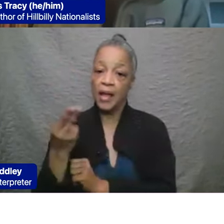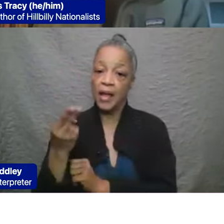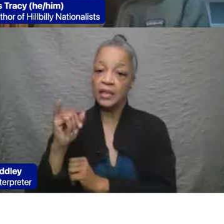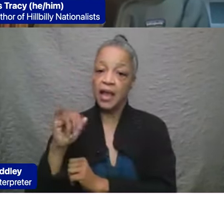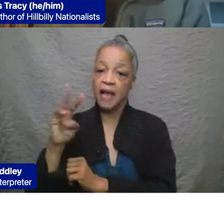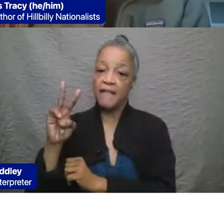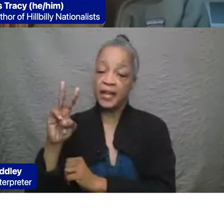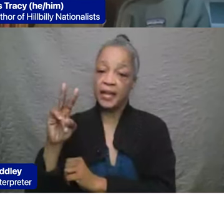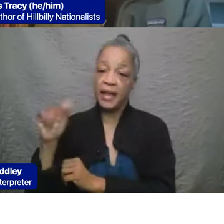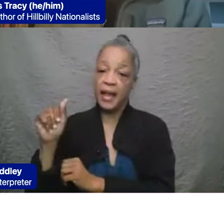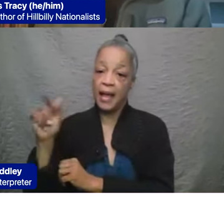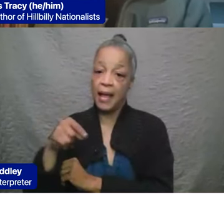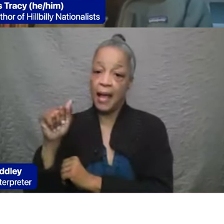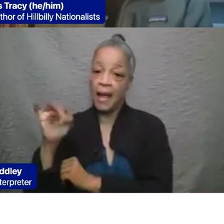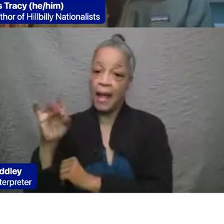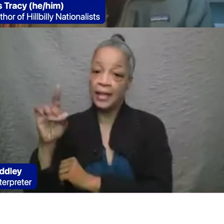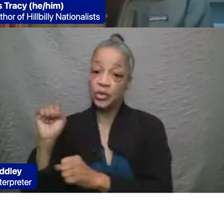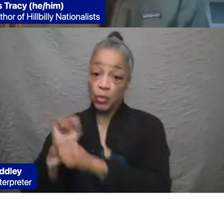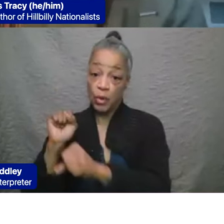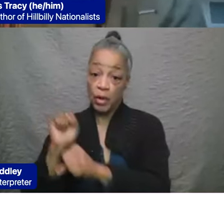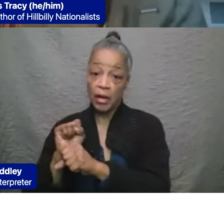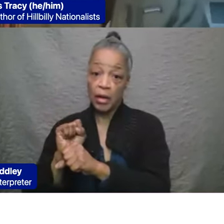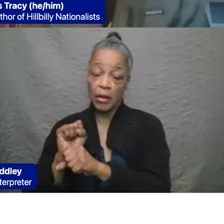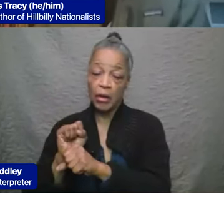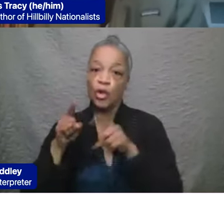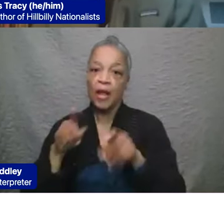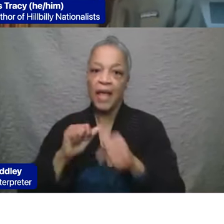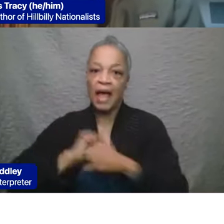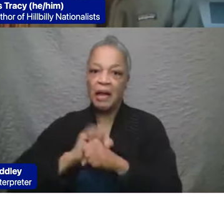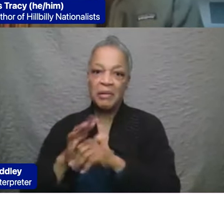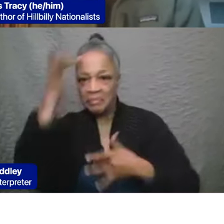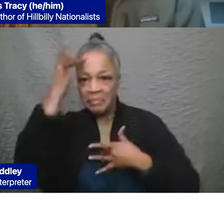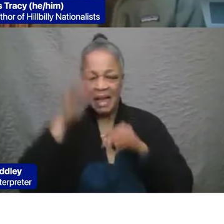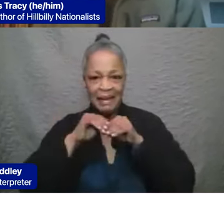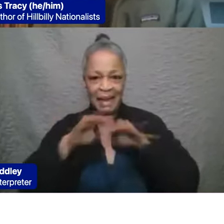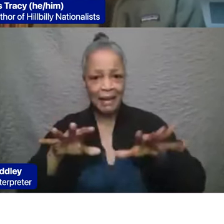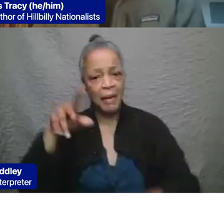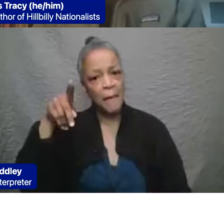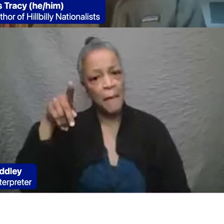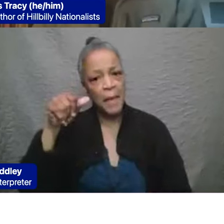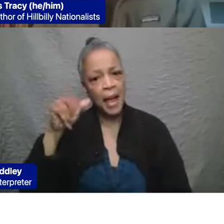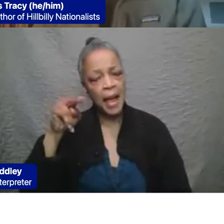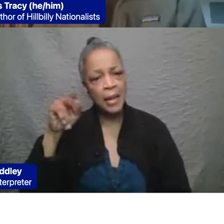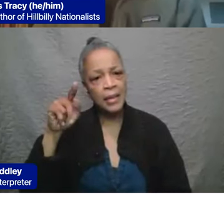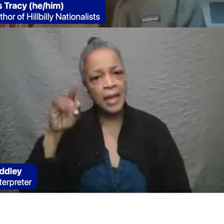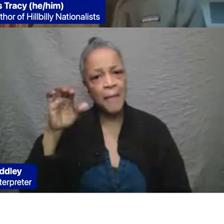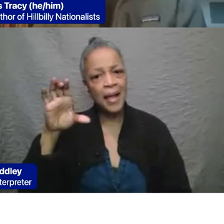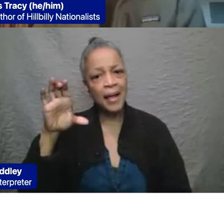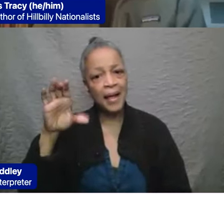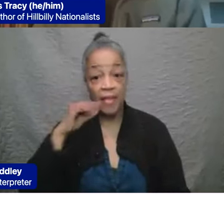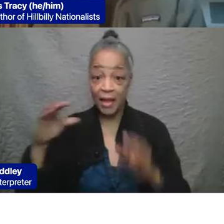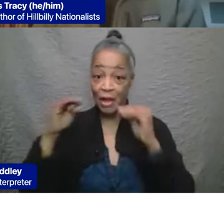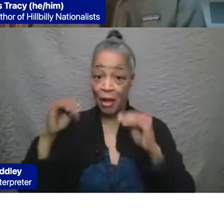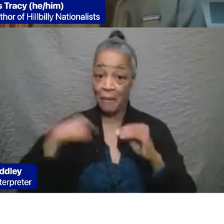work at the height of that pandemic. By the way, that pandemic taught me how to be